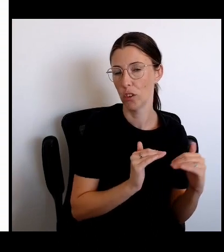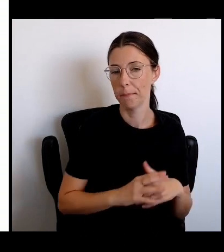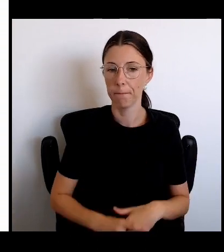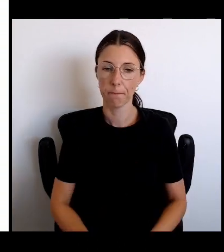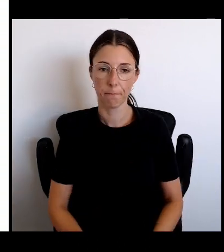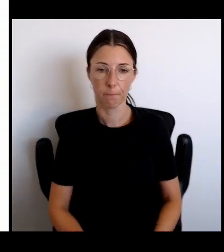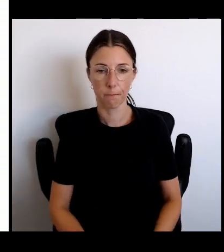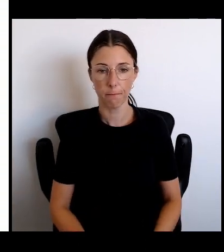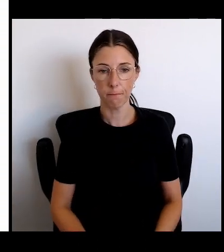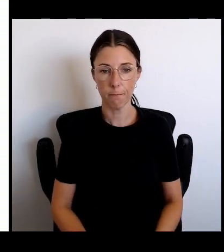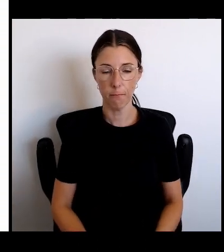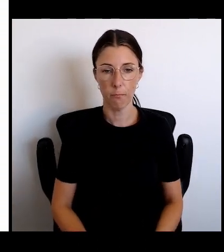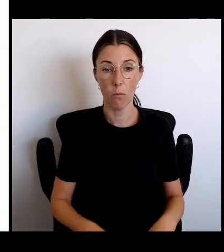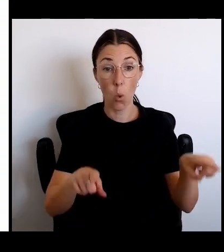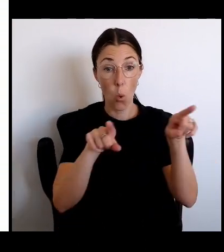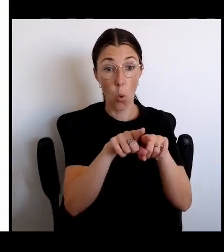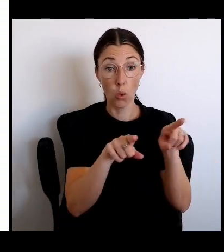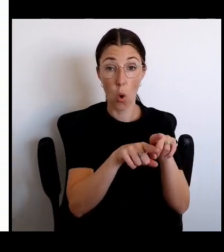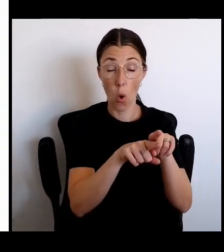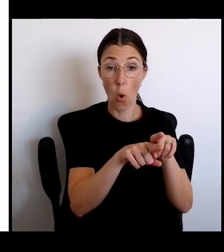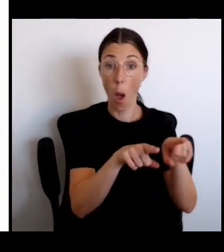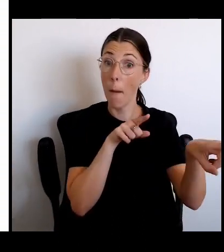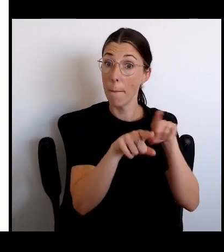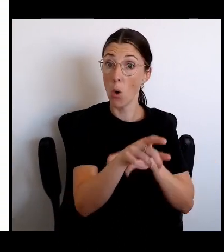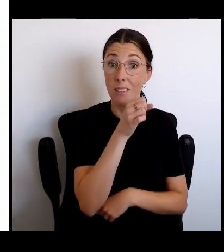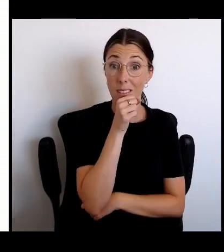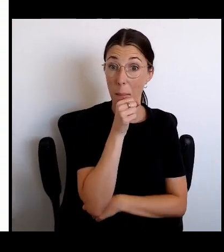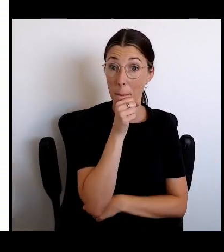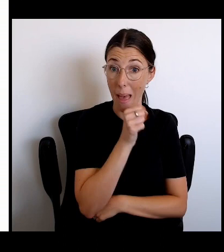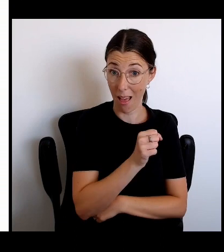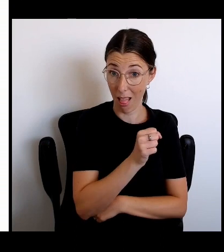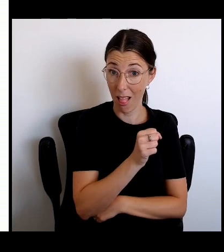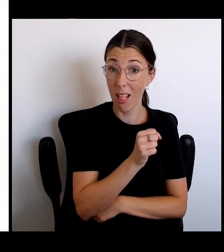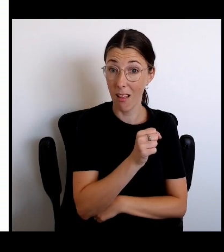They're also slightly skewing male, and